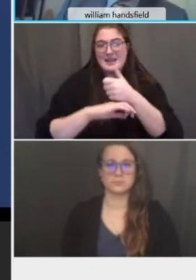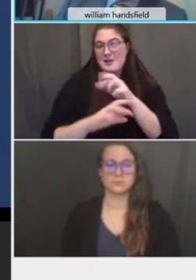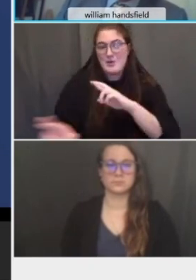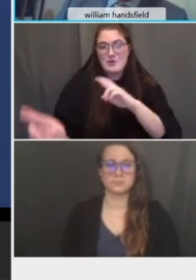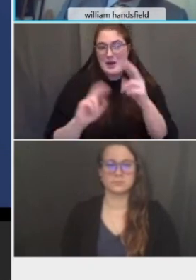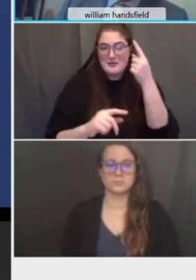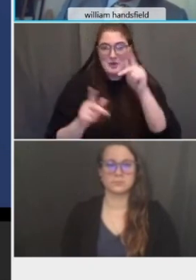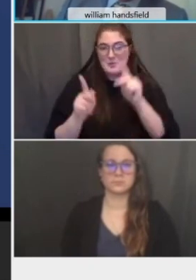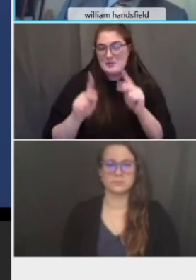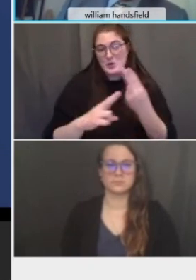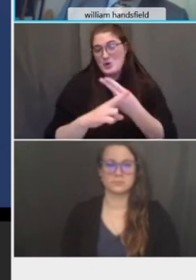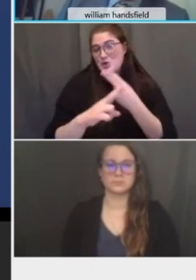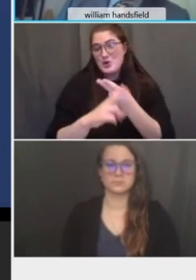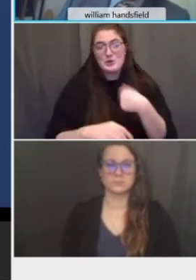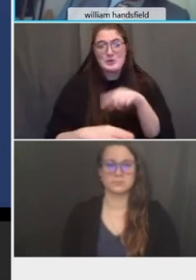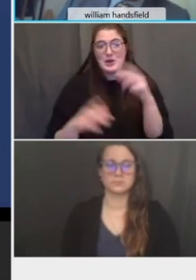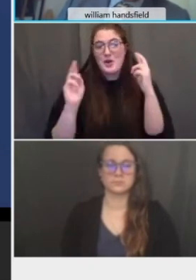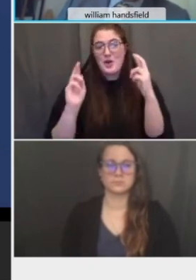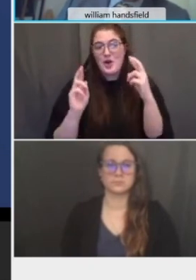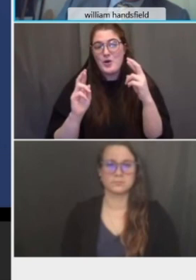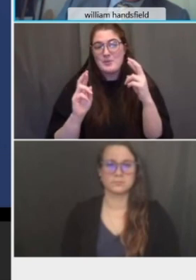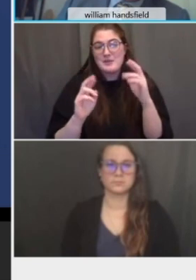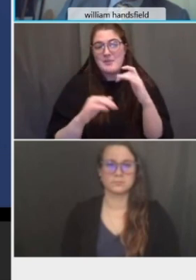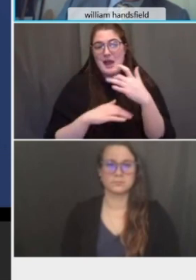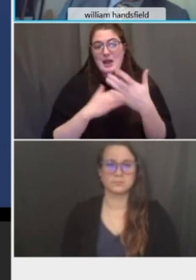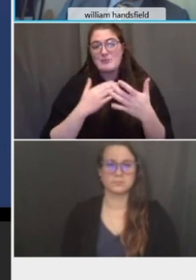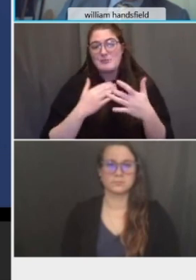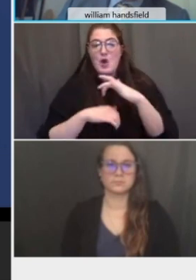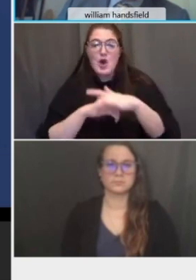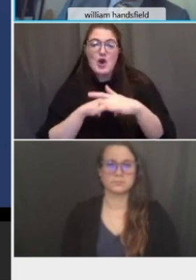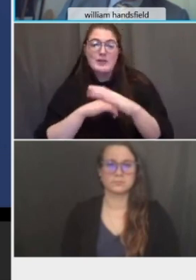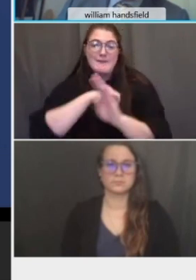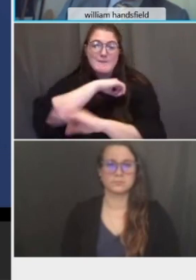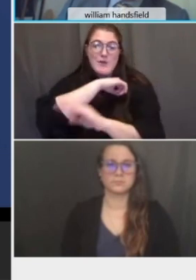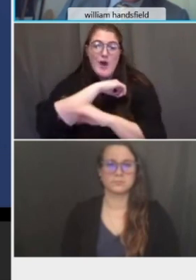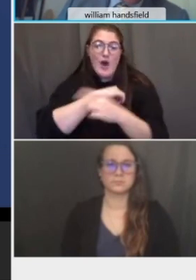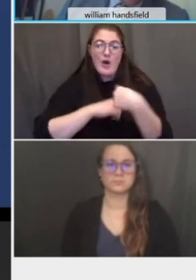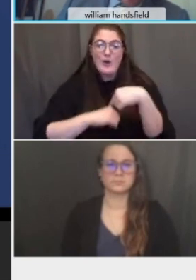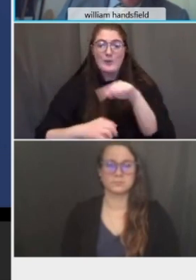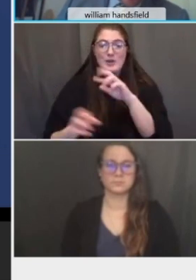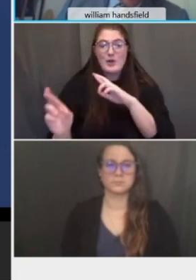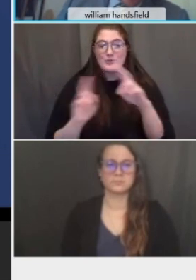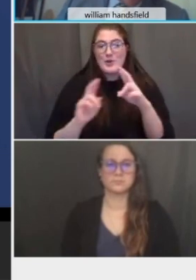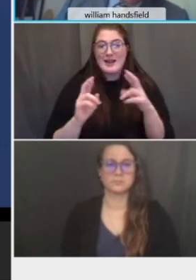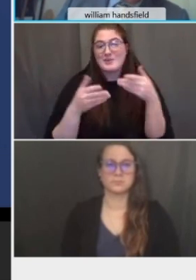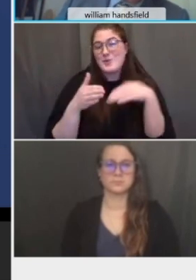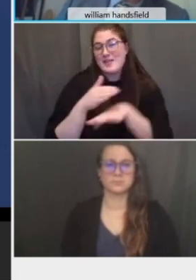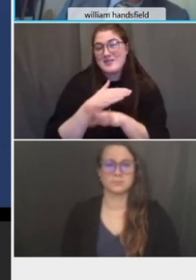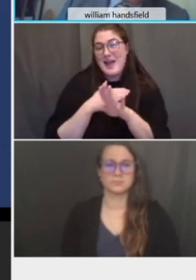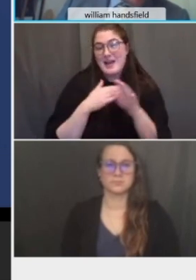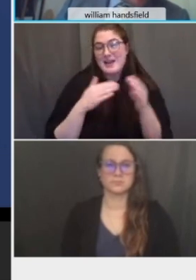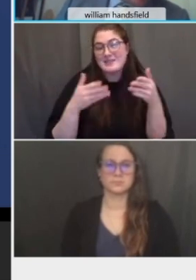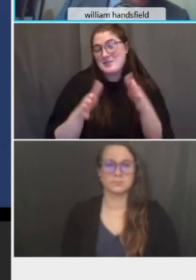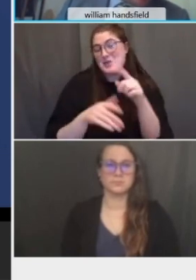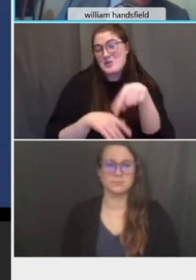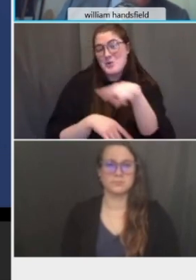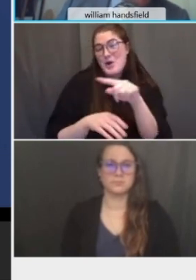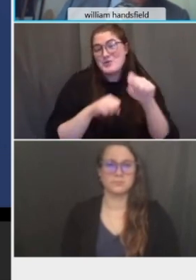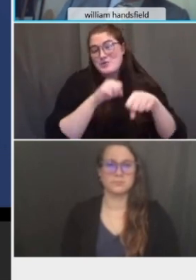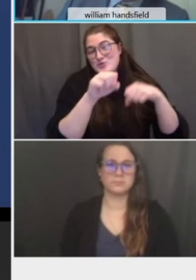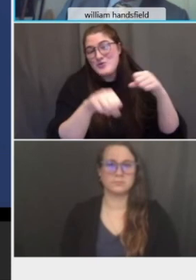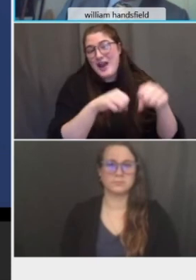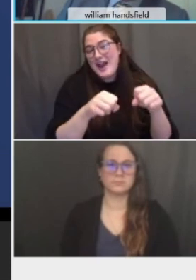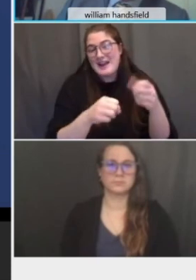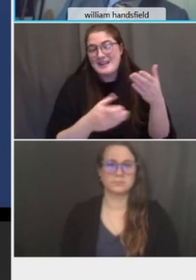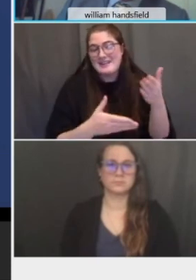But we're really hopeful that by early fall we'll be ready to let you guys ride in this one and scoot in this one, and